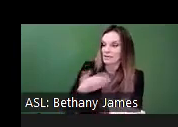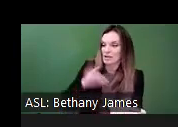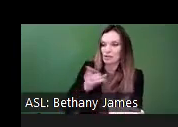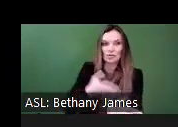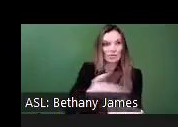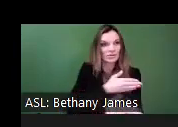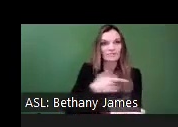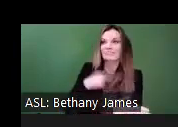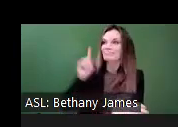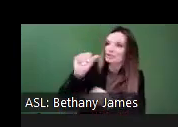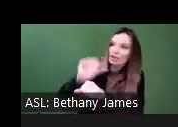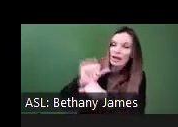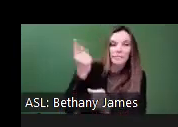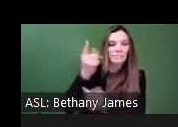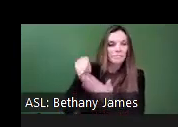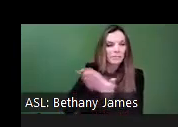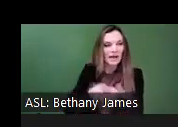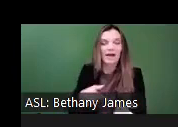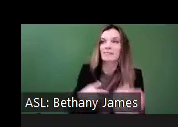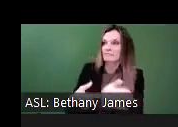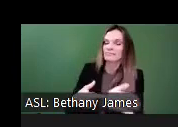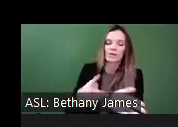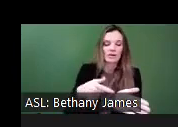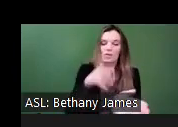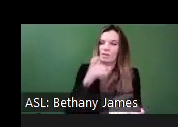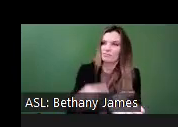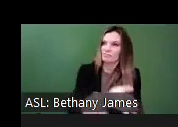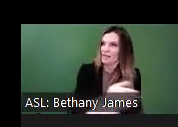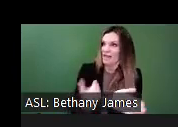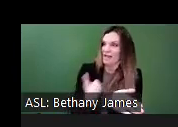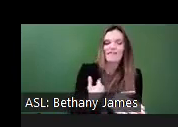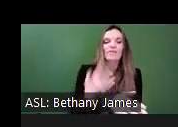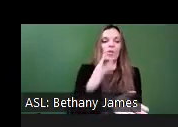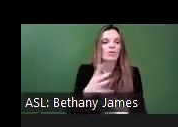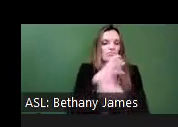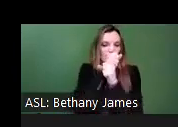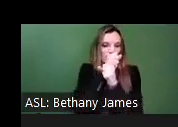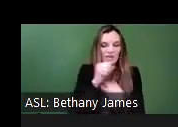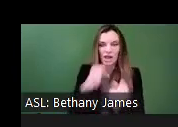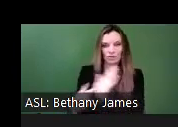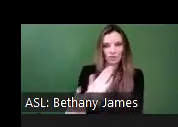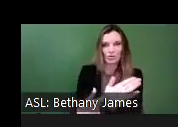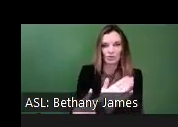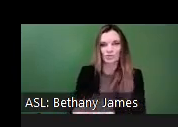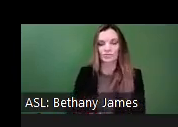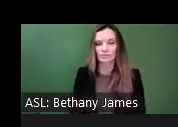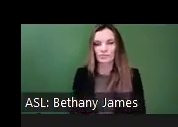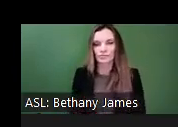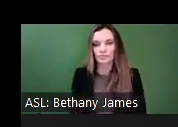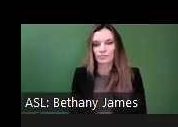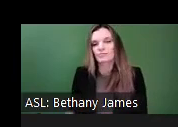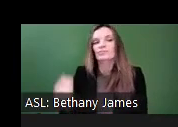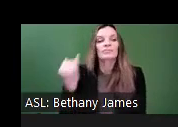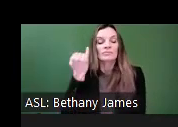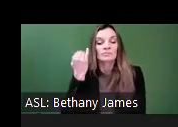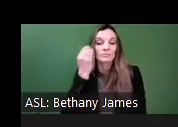employers. But why it's important in this process is if you have ever had a conviction deferred or